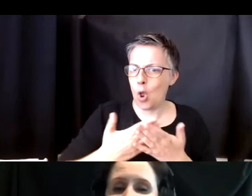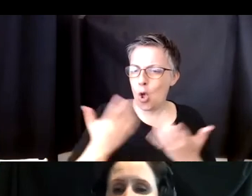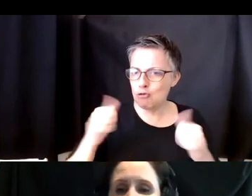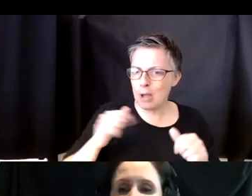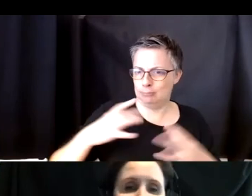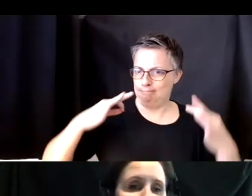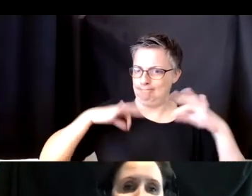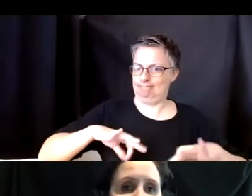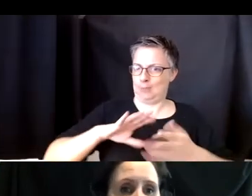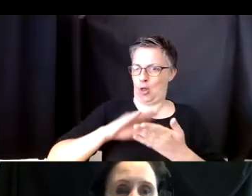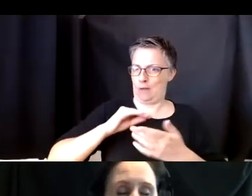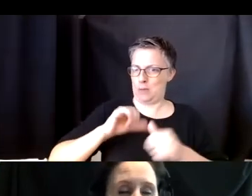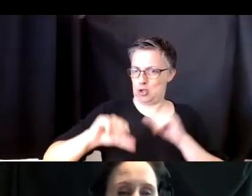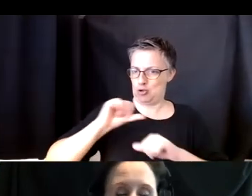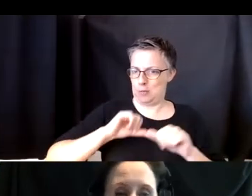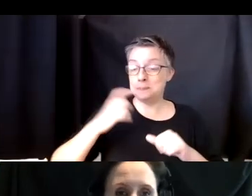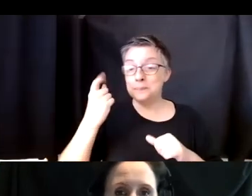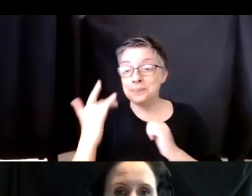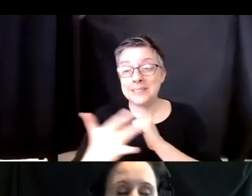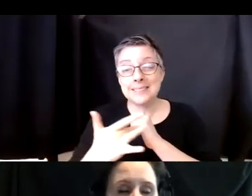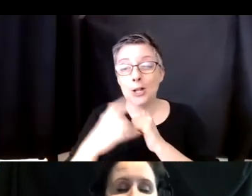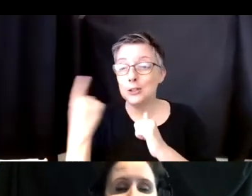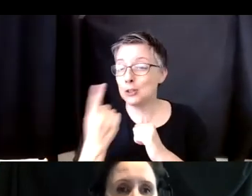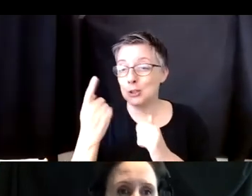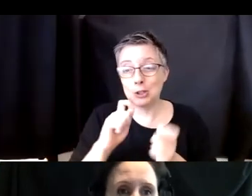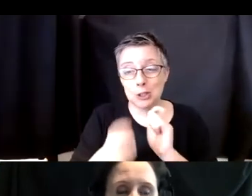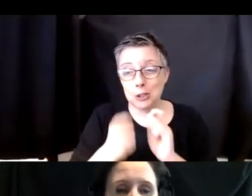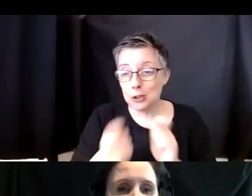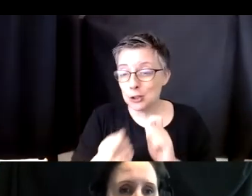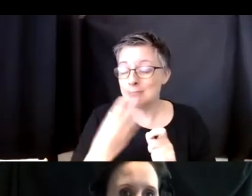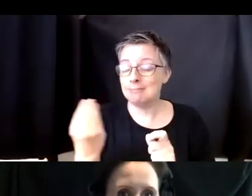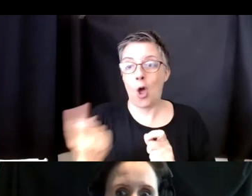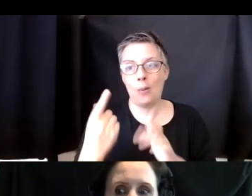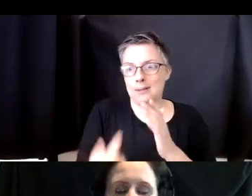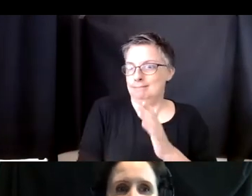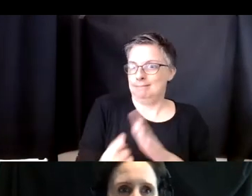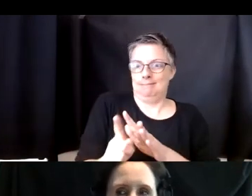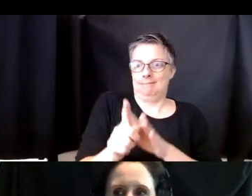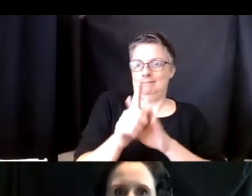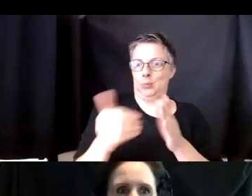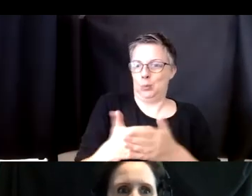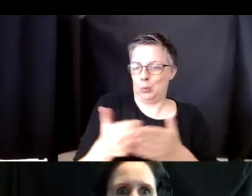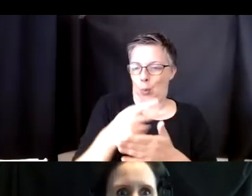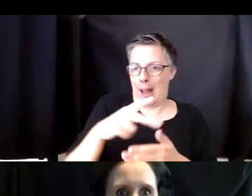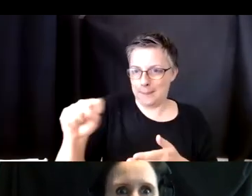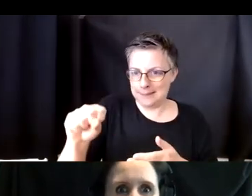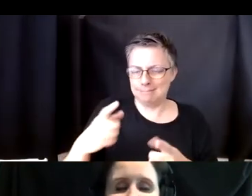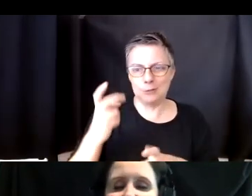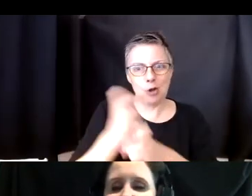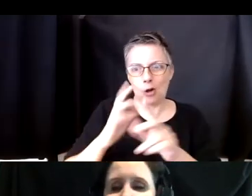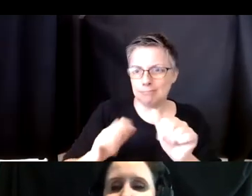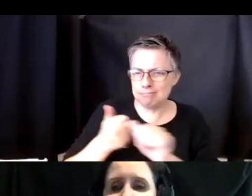benefit. So technology is constantly changing, and there are constantly new apps. It's hard to keep track of